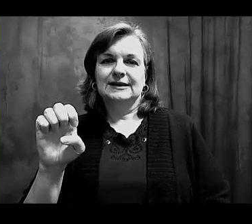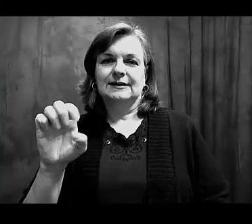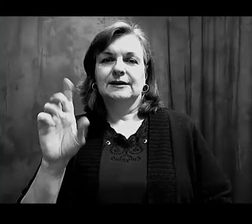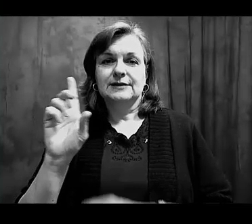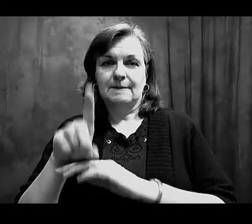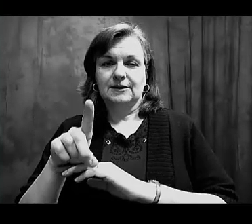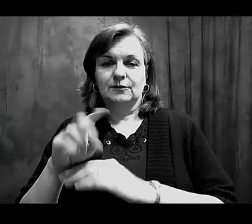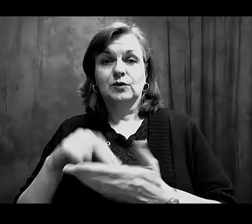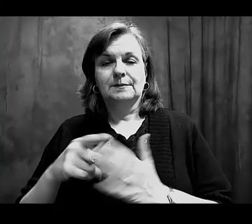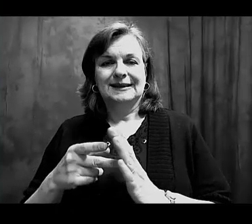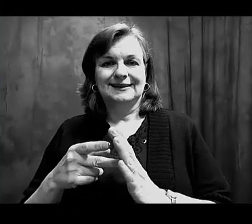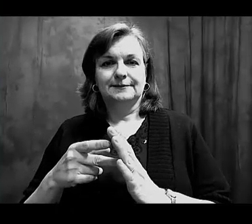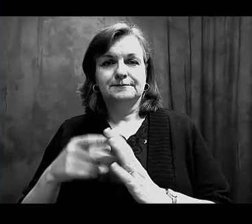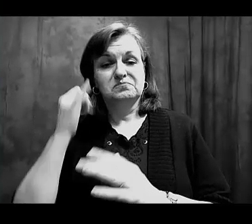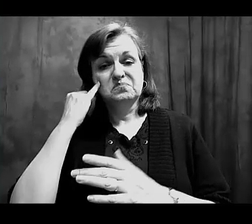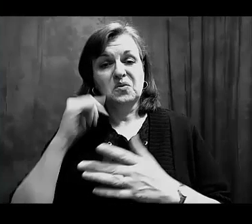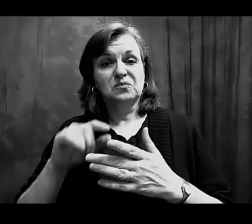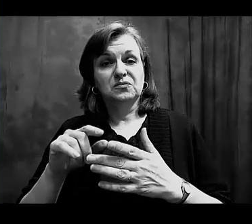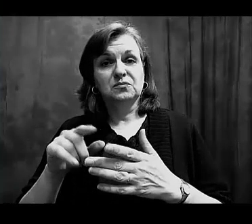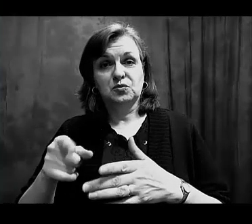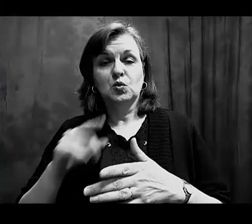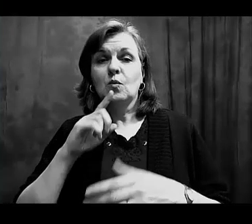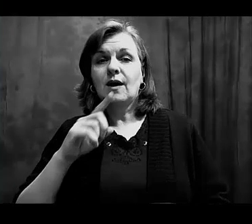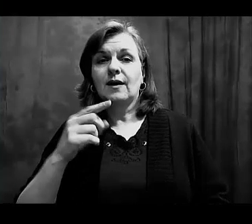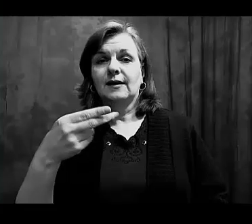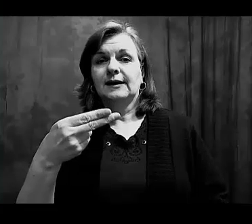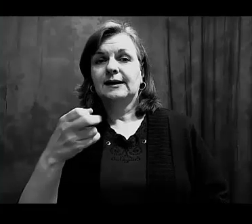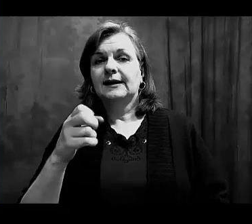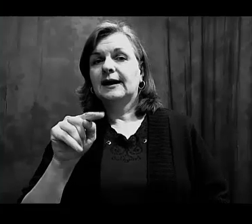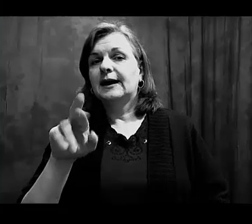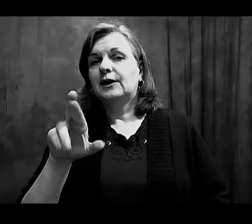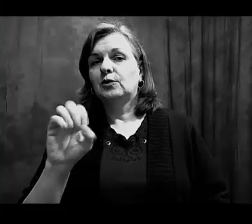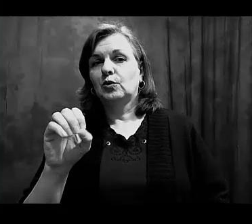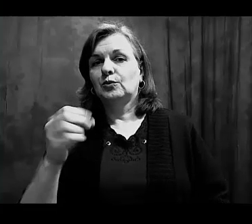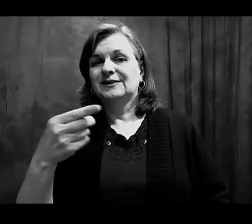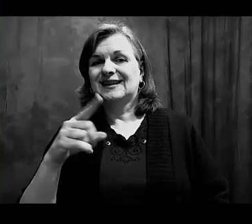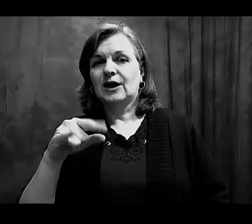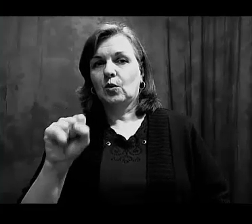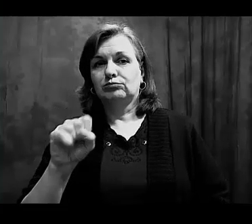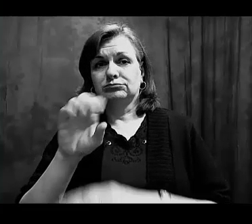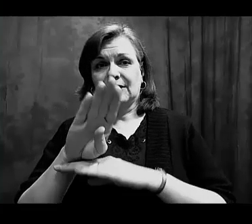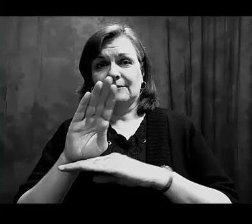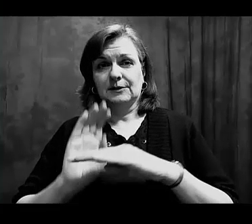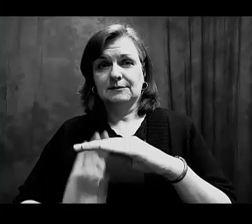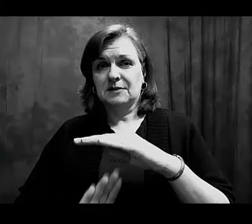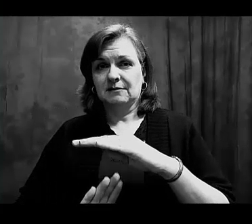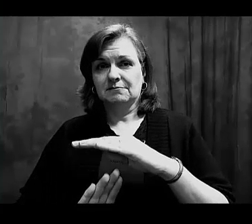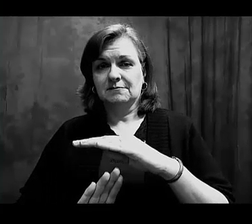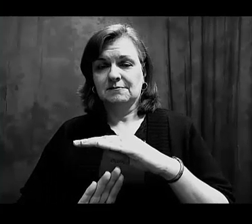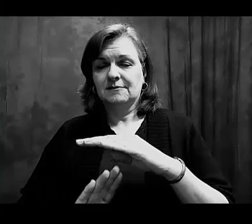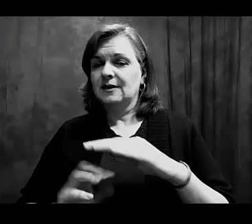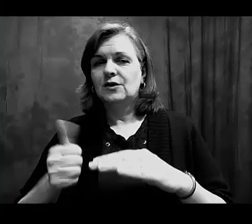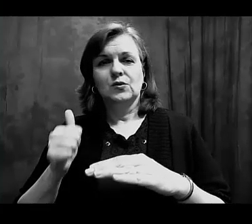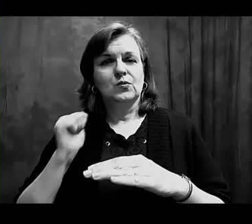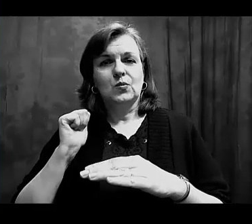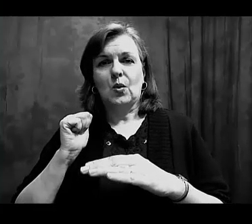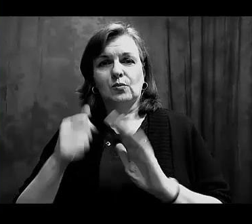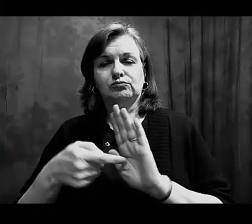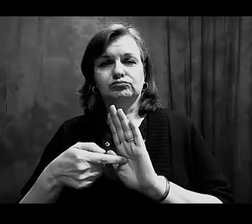So a couple of things that we need to consider. Something called incomplete dominance. This means that if you're a heterozygote,